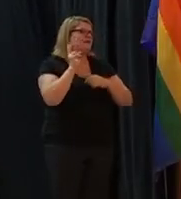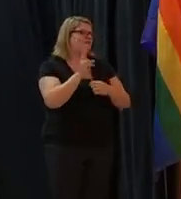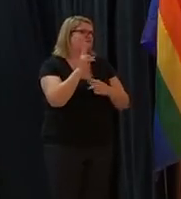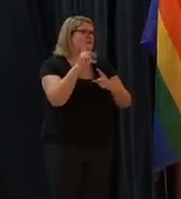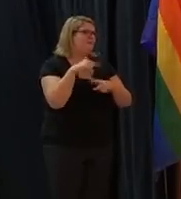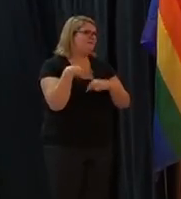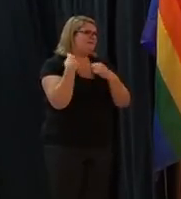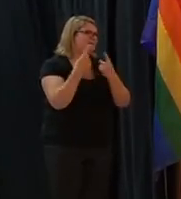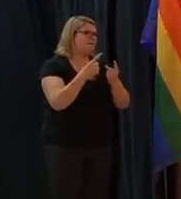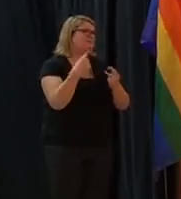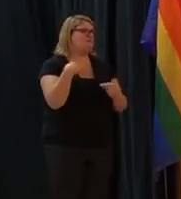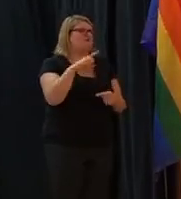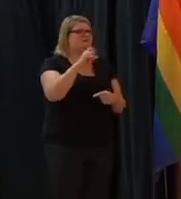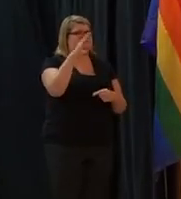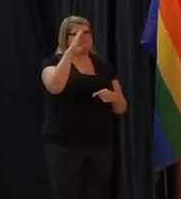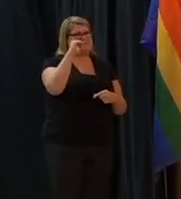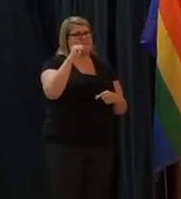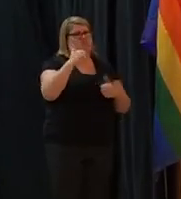be